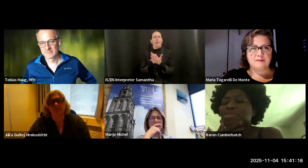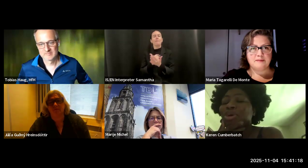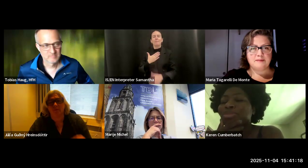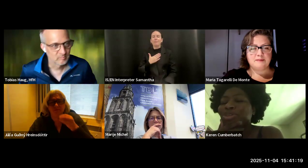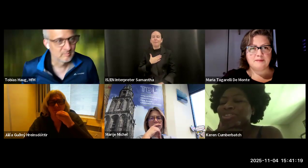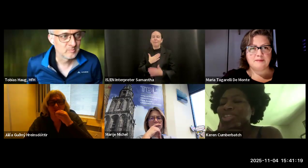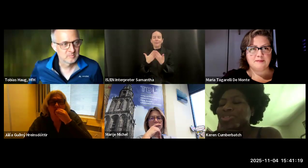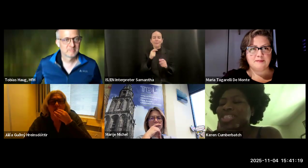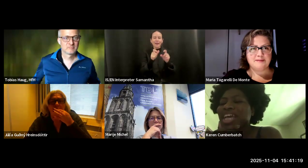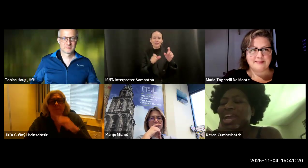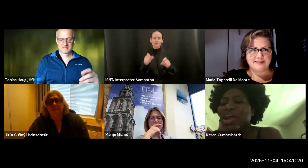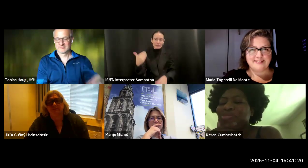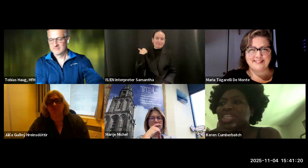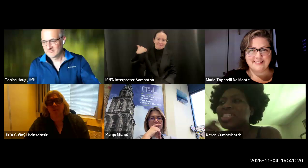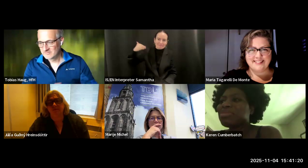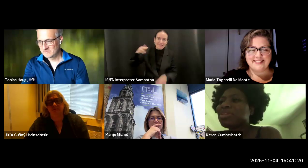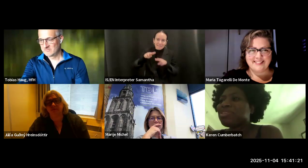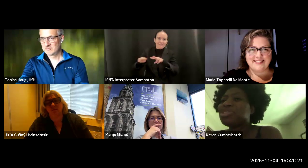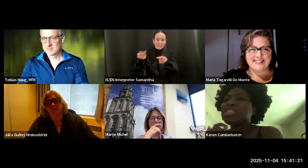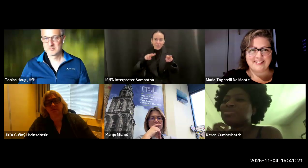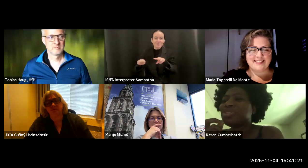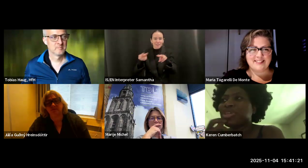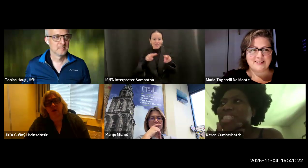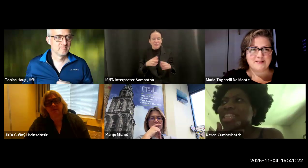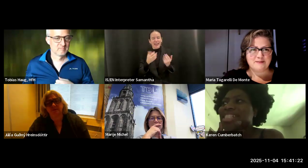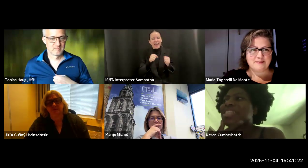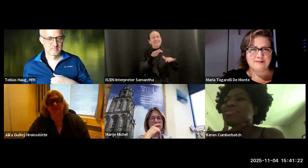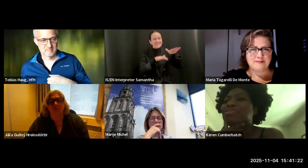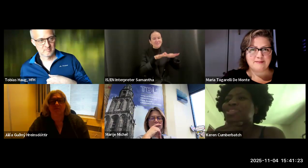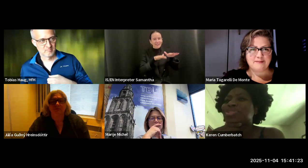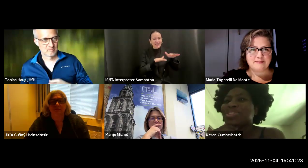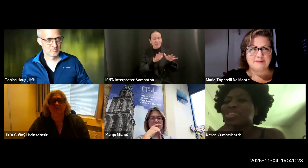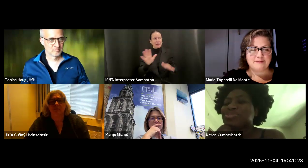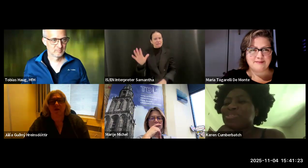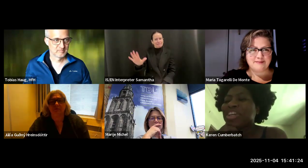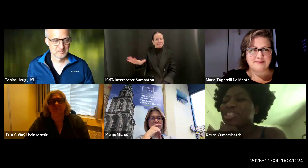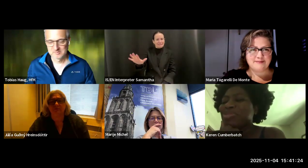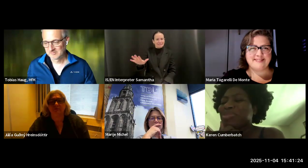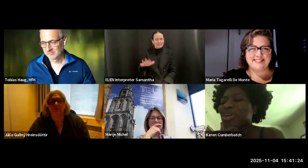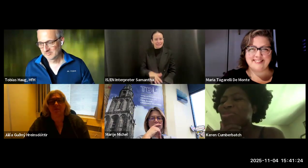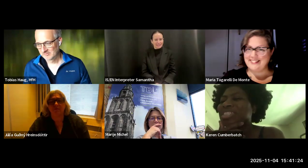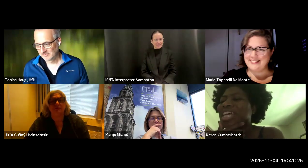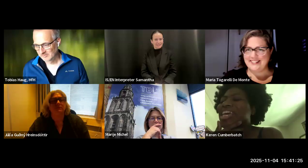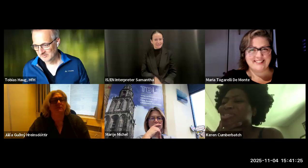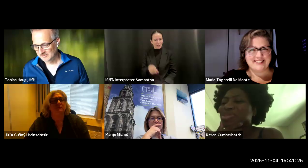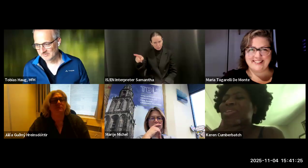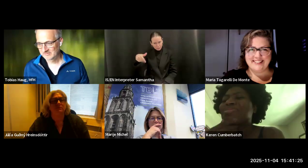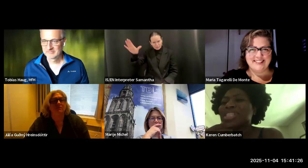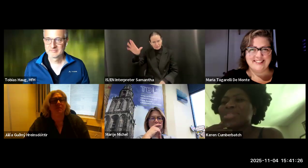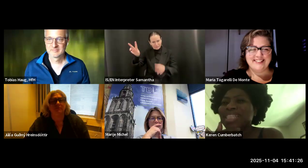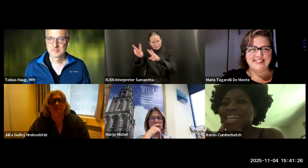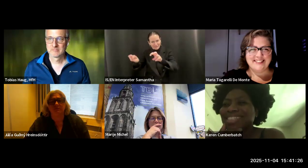ask me for more and more videos. I have done similar videos, but a few, and I said, that's enough, you should figure it out by now. But